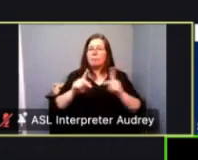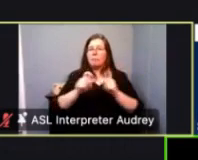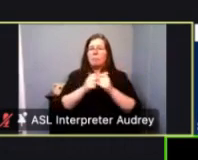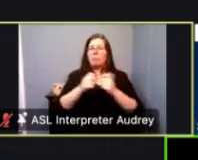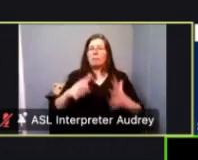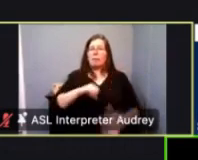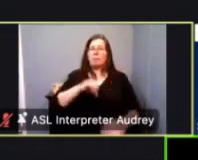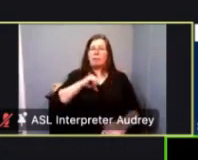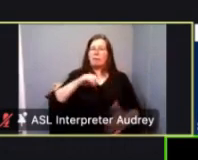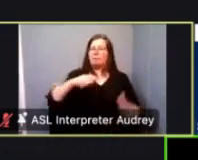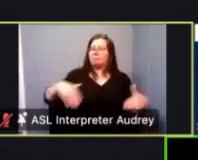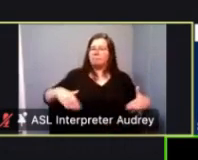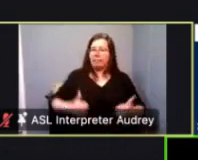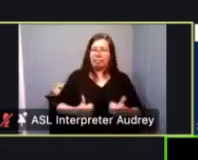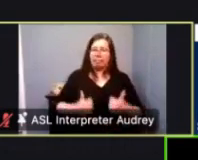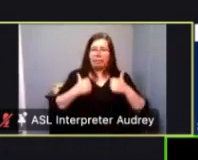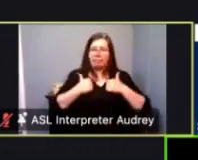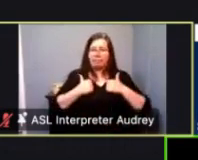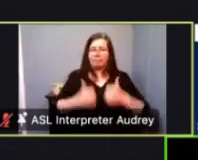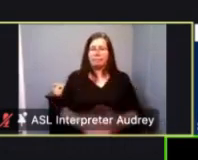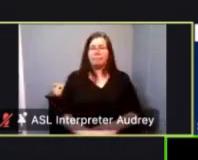living.